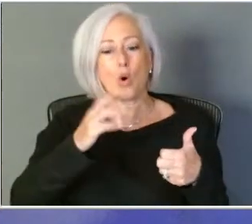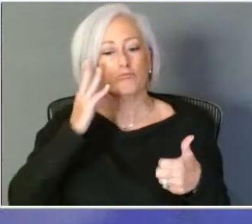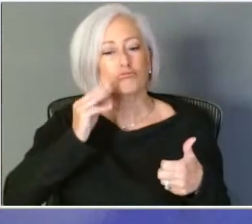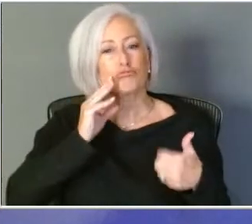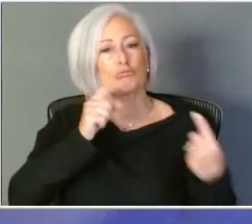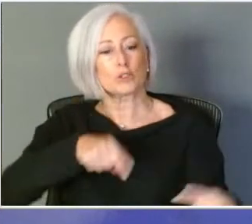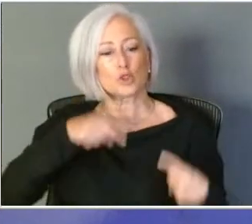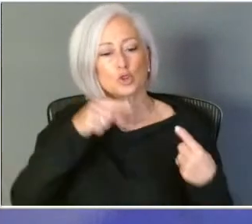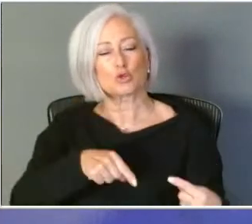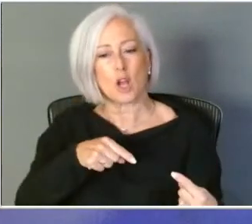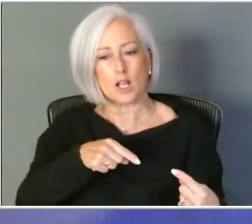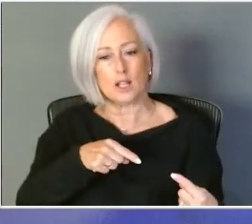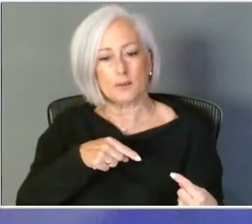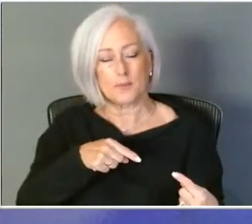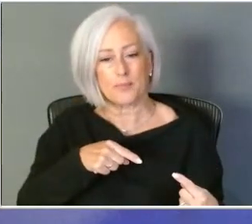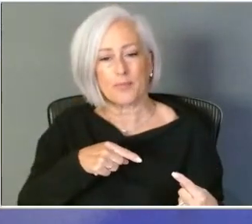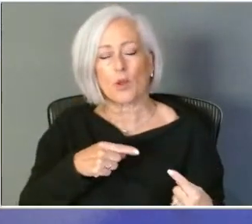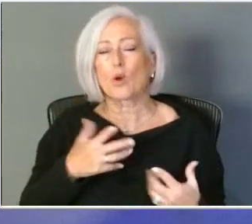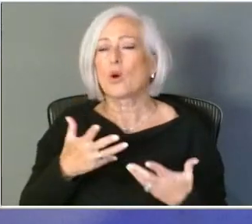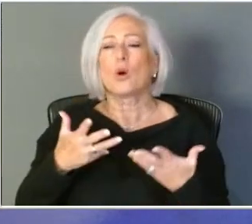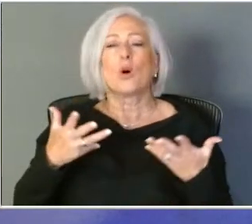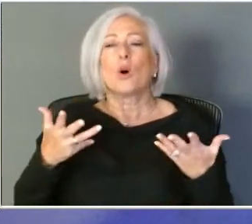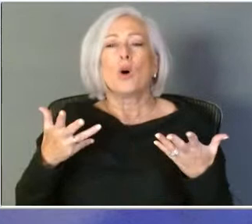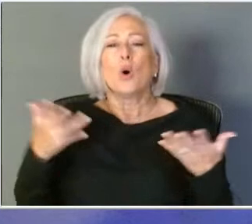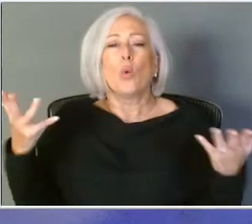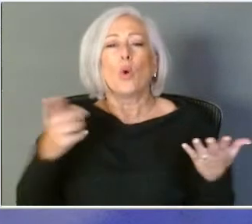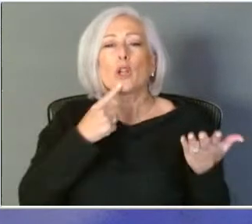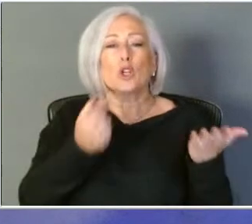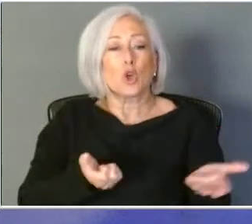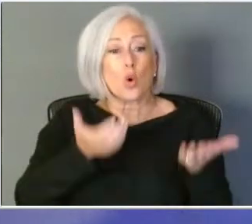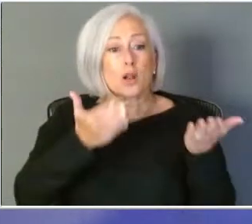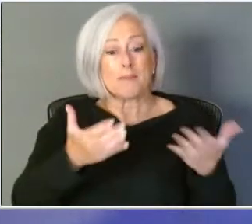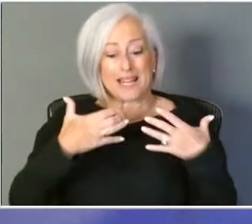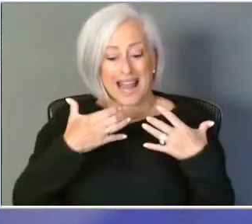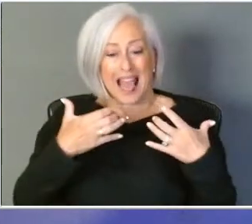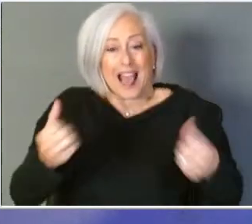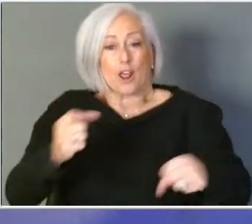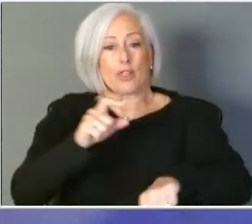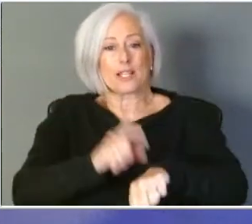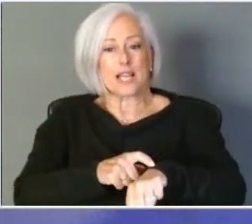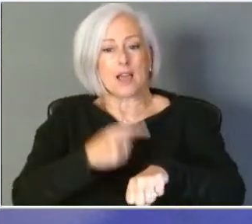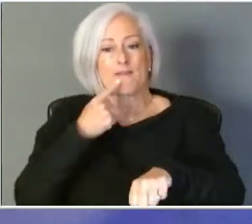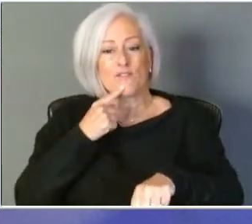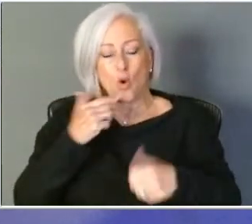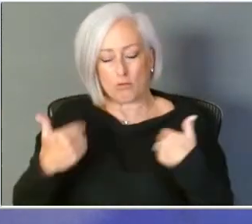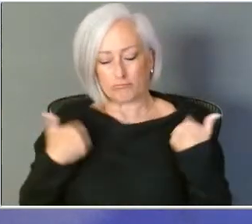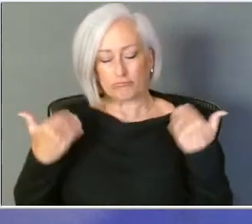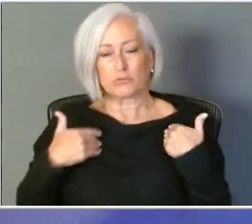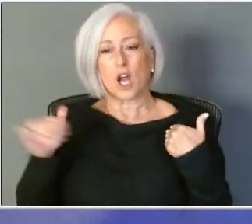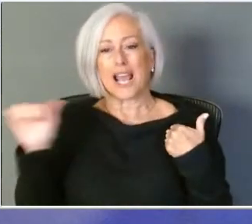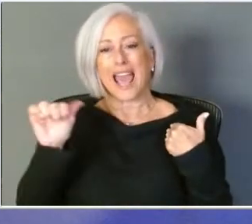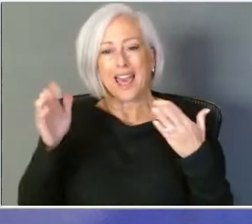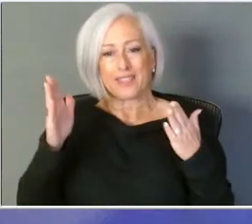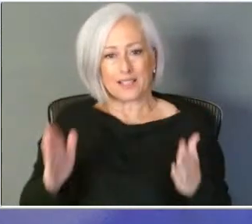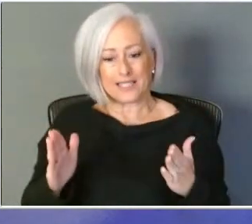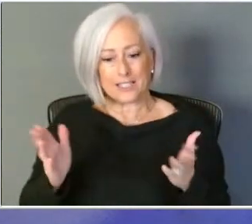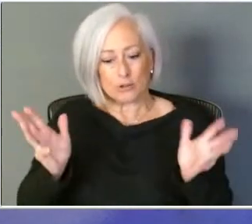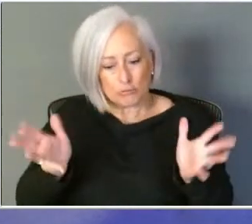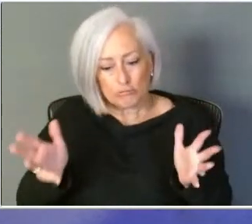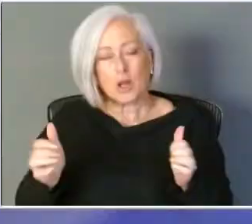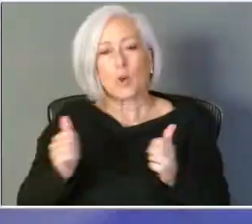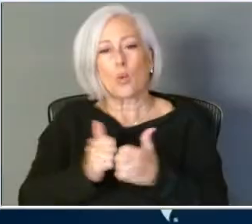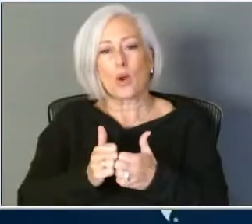And he wants to know, what would you recommend as a healthy time for young athletes to start working with a sports psychologist? That's a